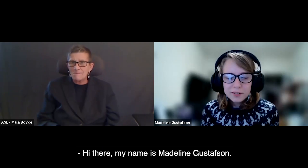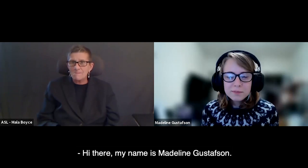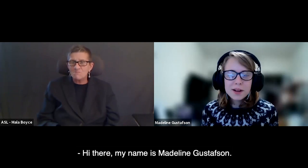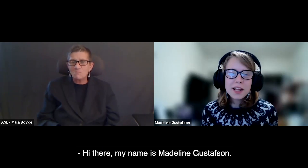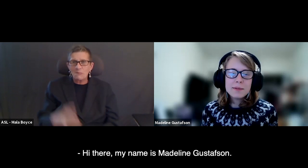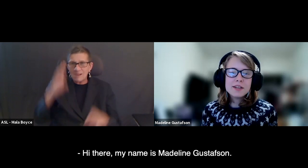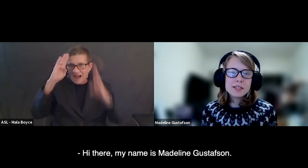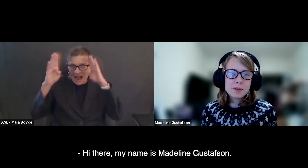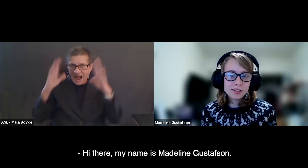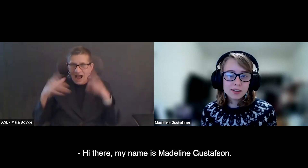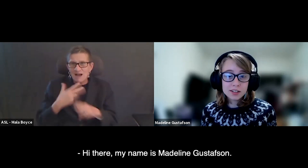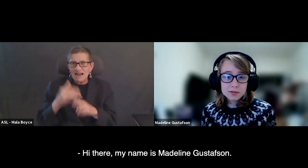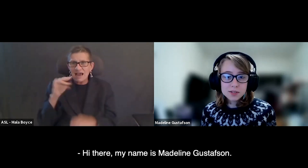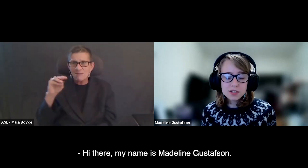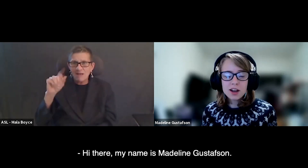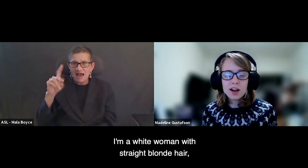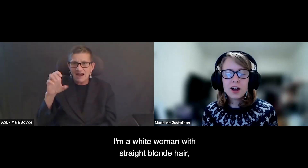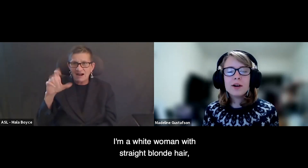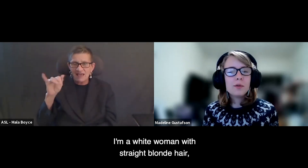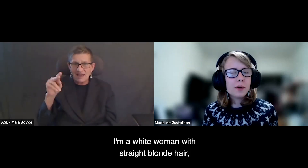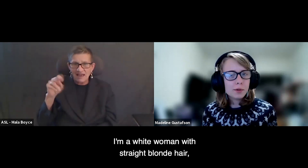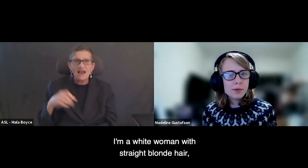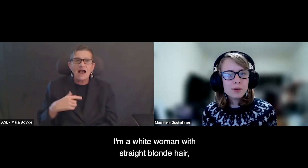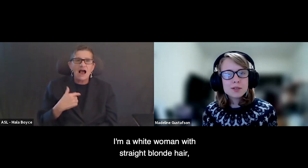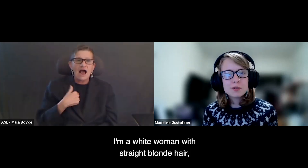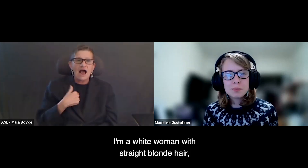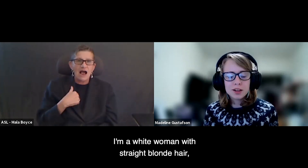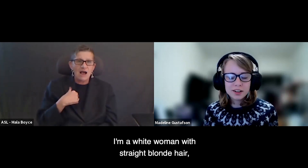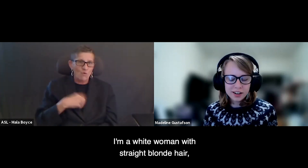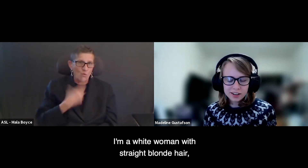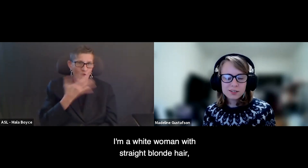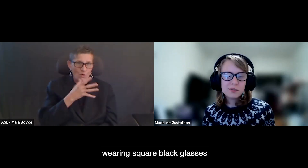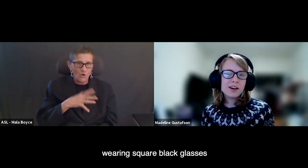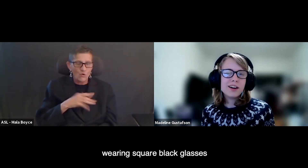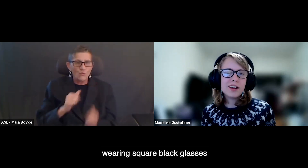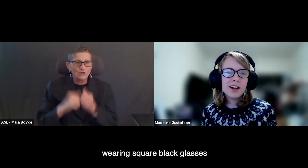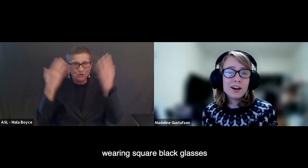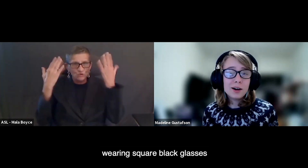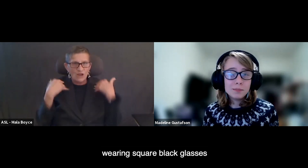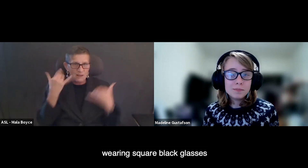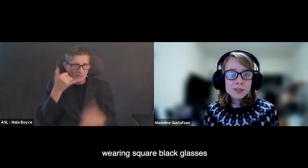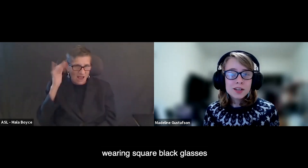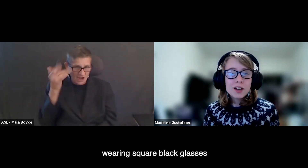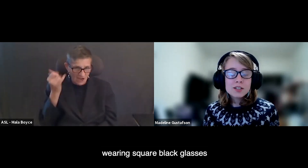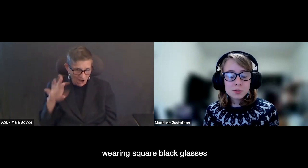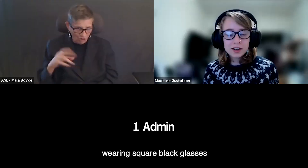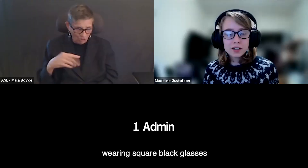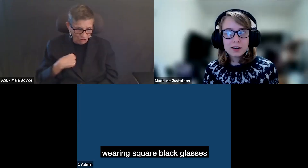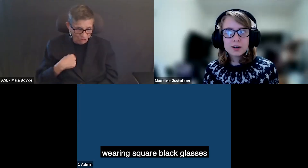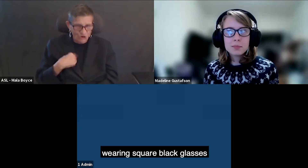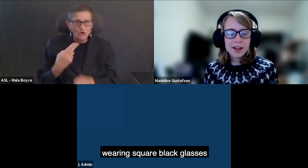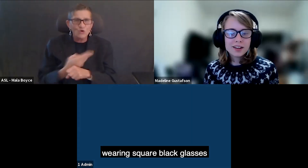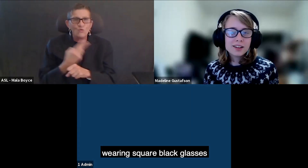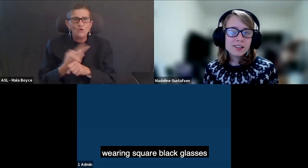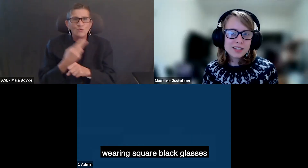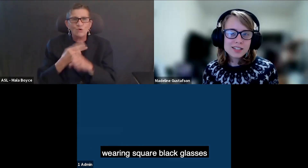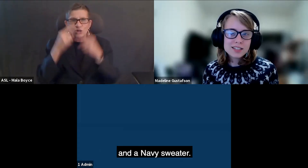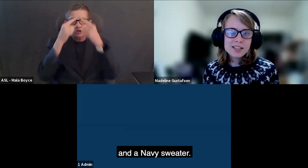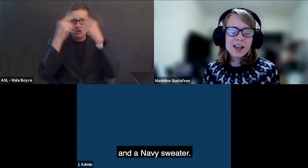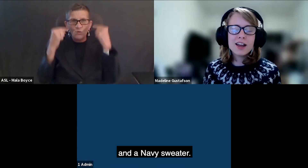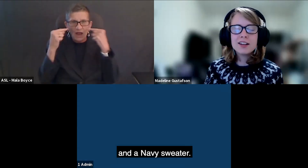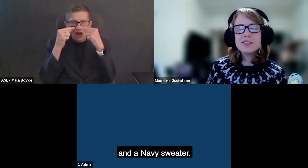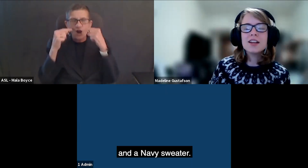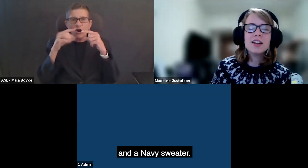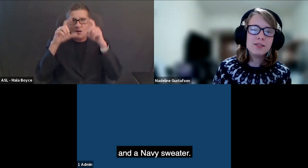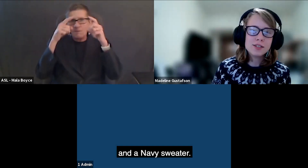Hi there, my name is Madeline Gustafson. I'm a white woman with straight blonde hair wearing square black